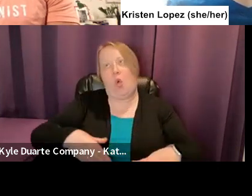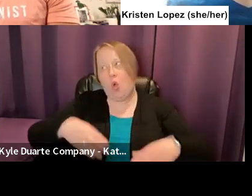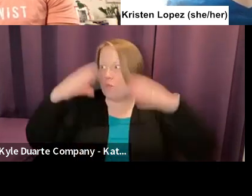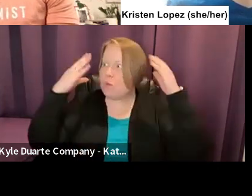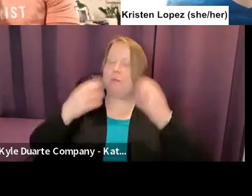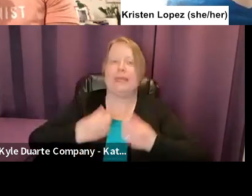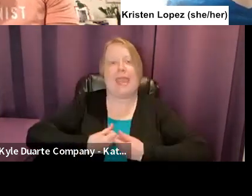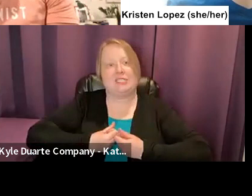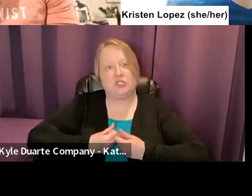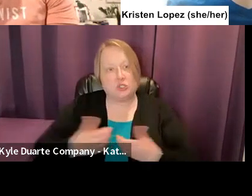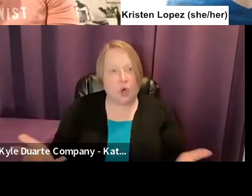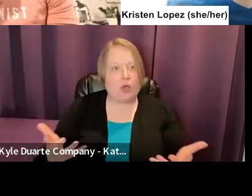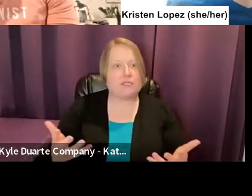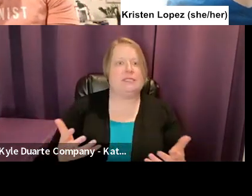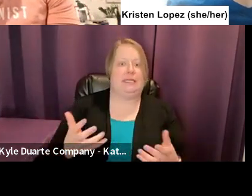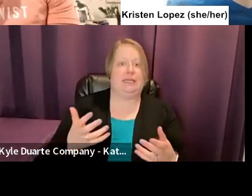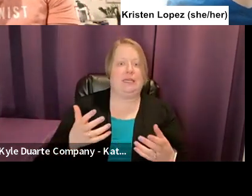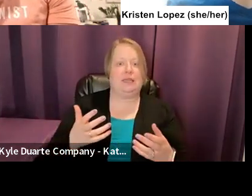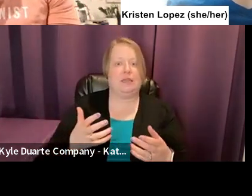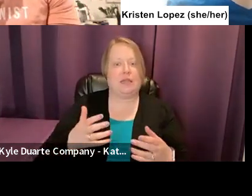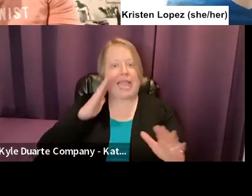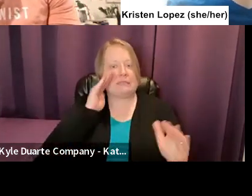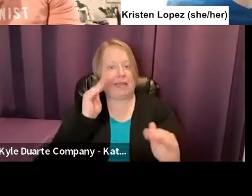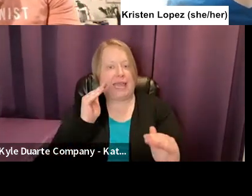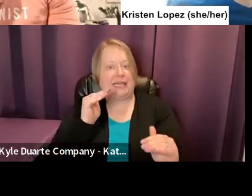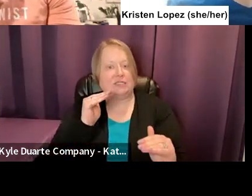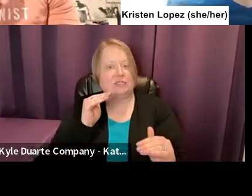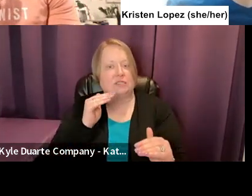as a disabled person in an ableist society. It's too